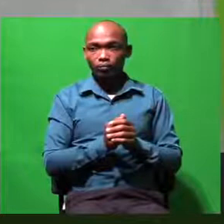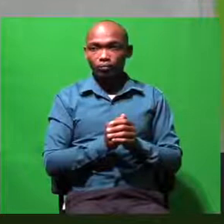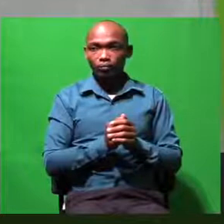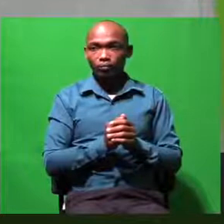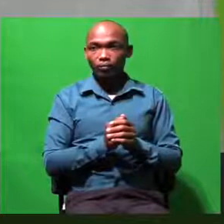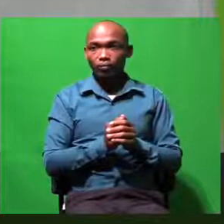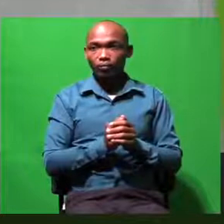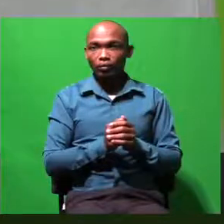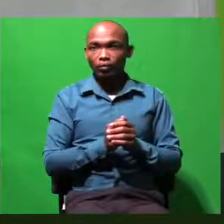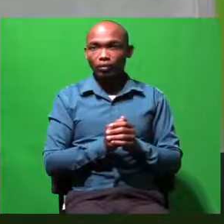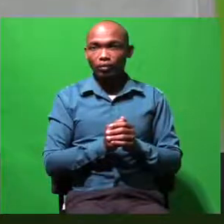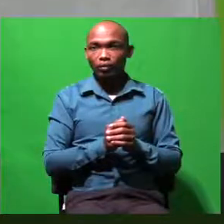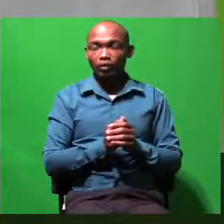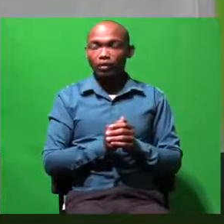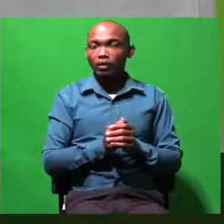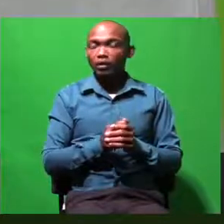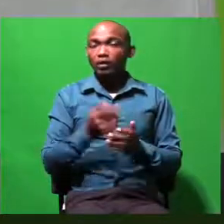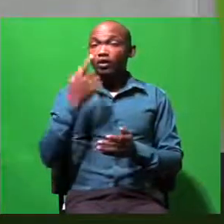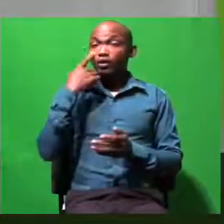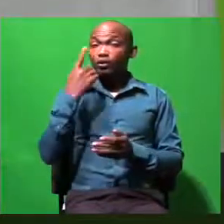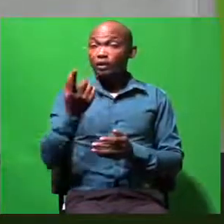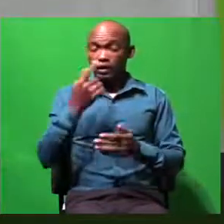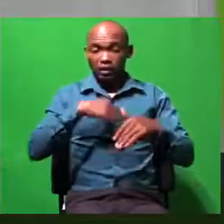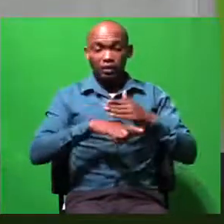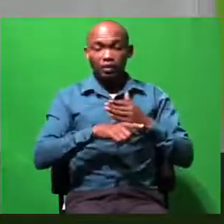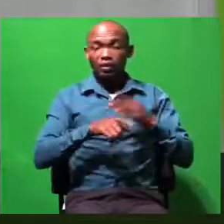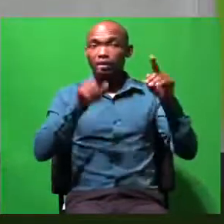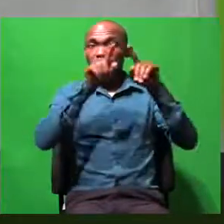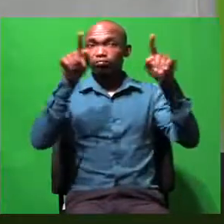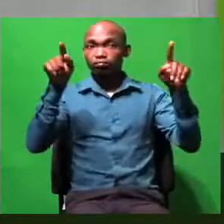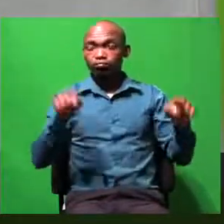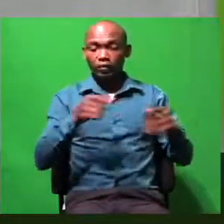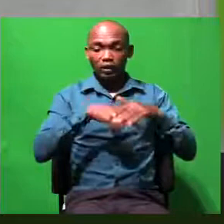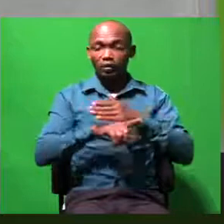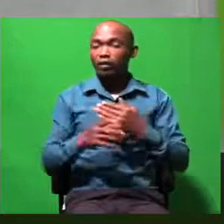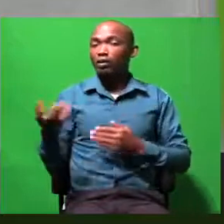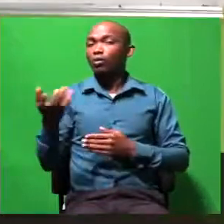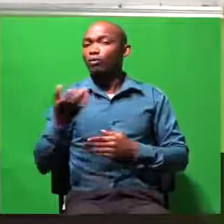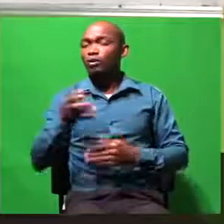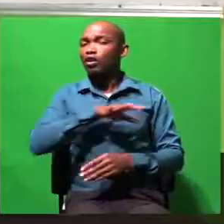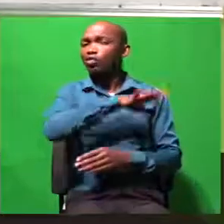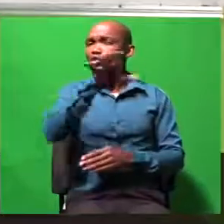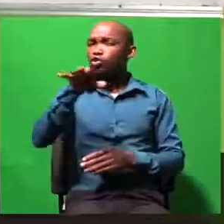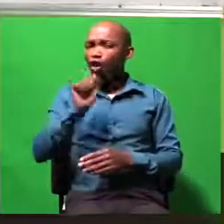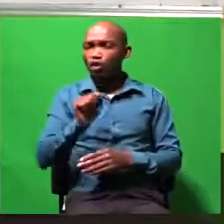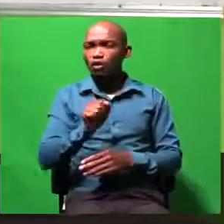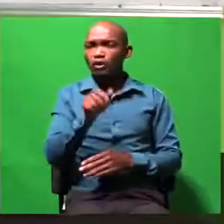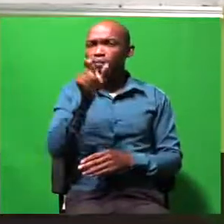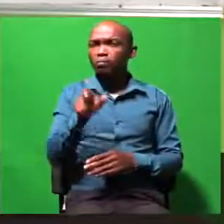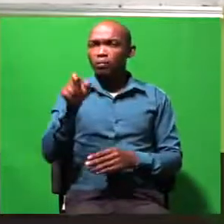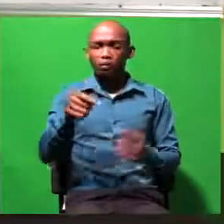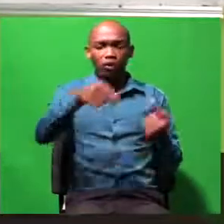hope you saw me, fam. You see in your street or in the communities. Those are the